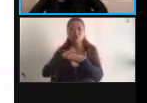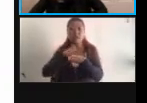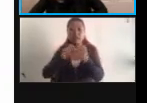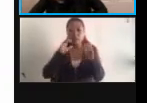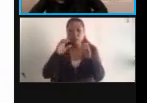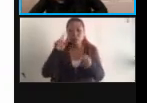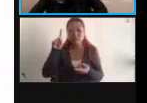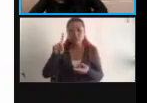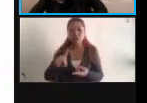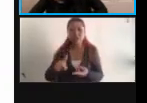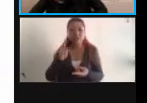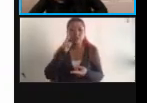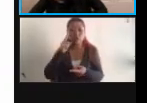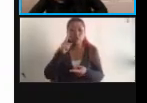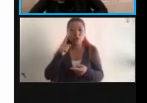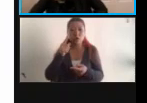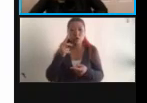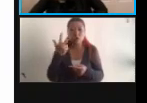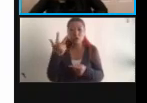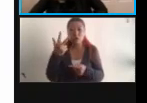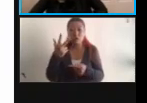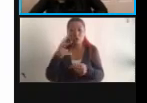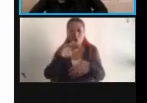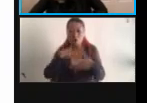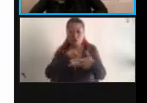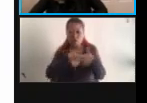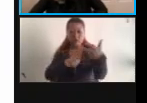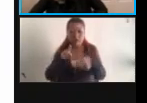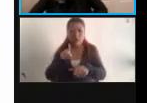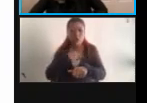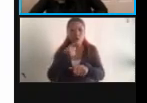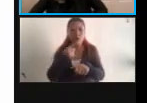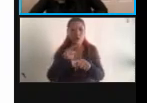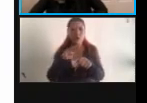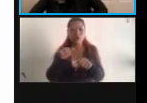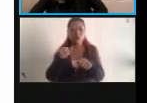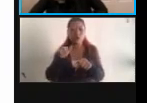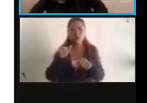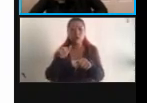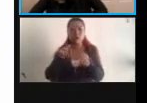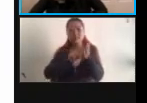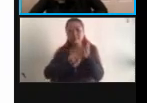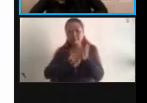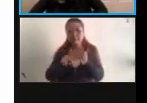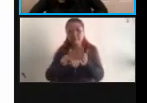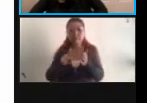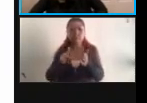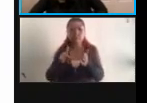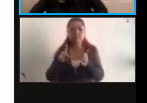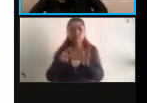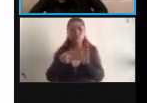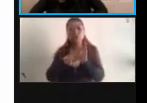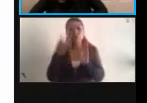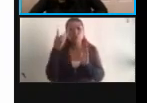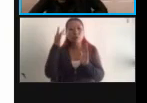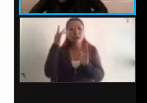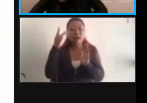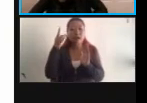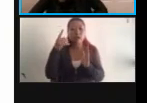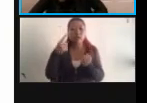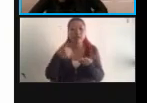course of all 3 long analog missions. Gushn et al. Describes this as the closing of a communication channel, or psychological